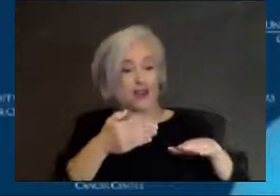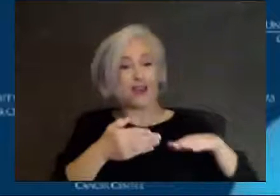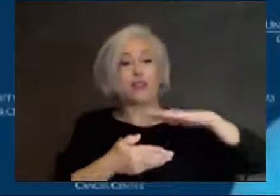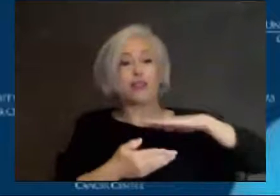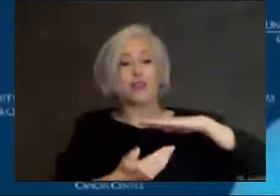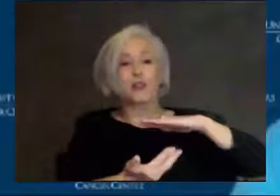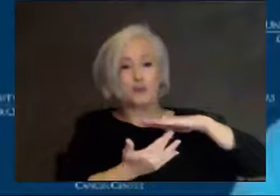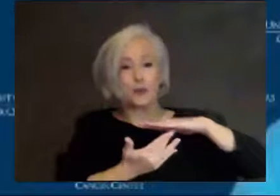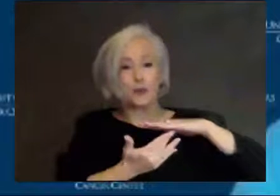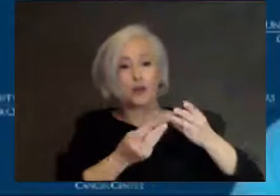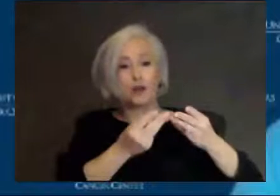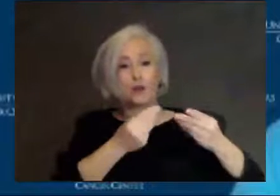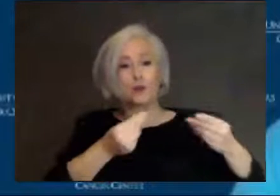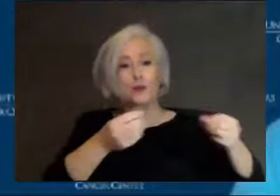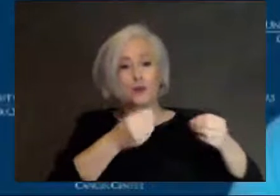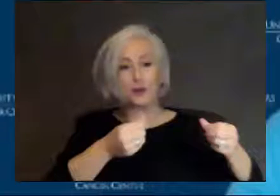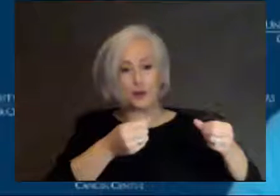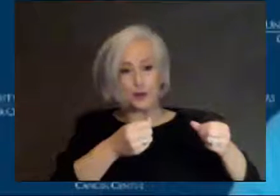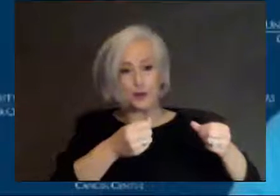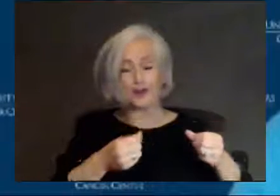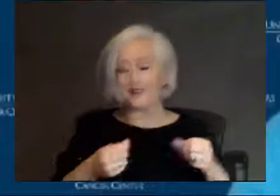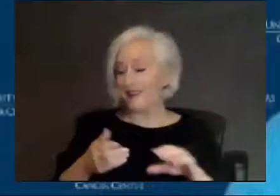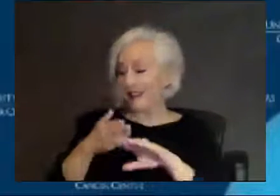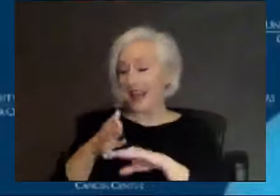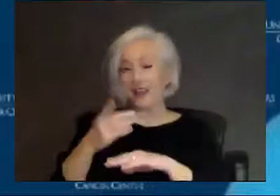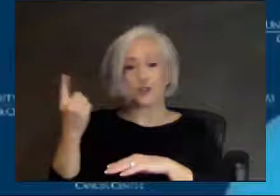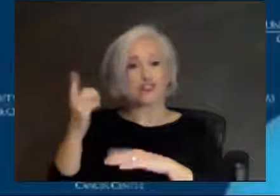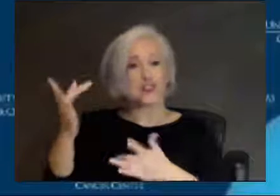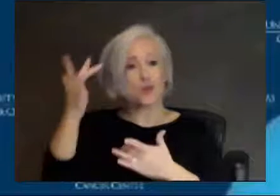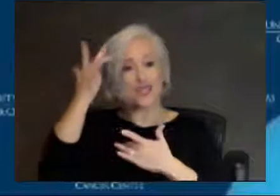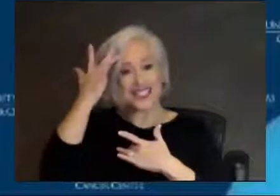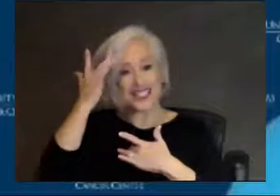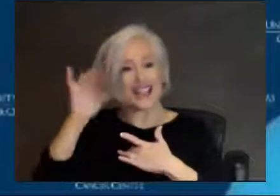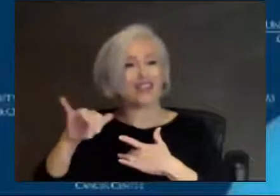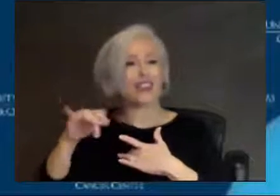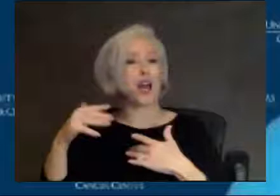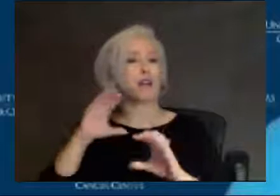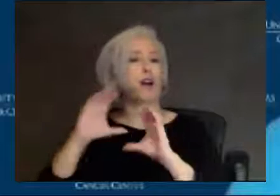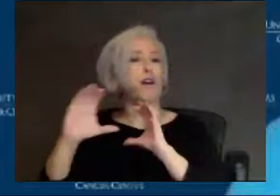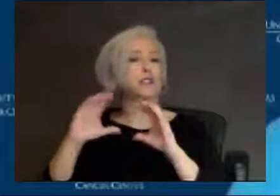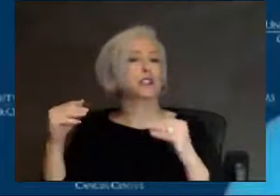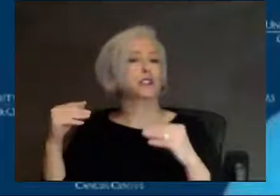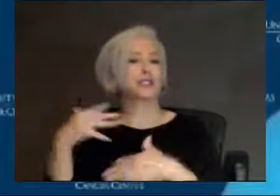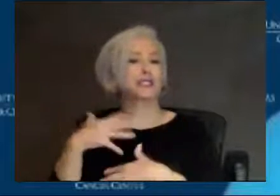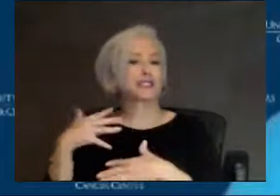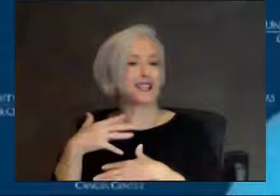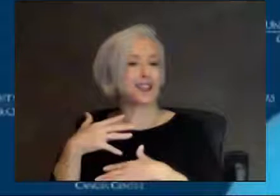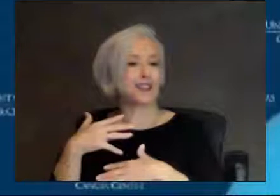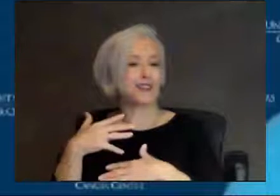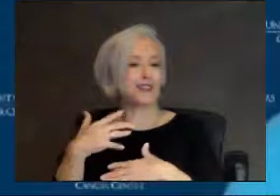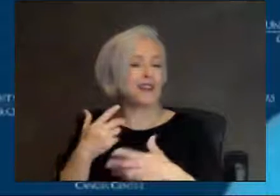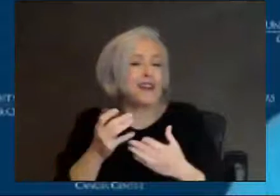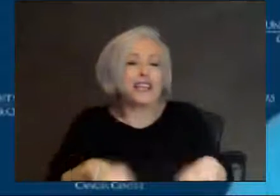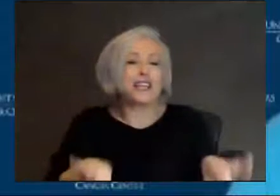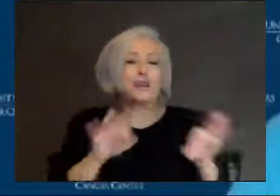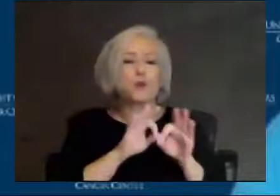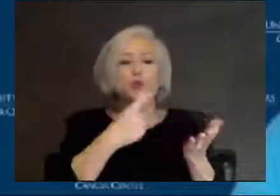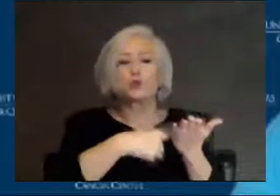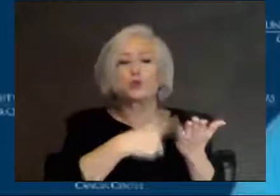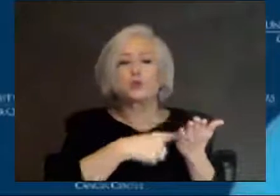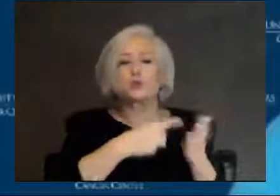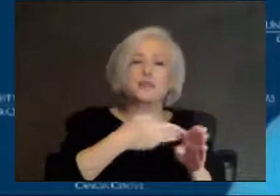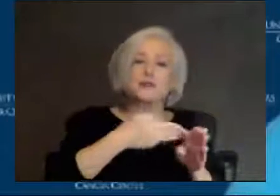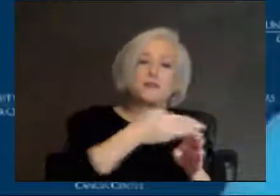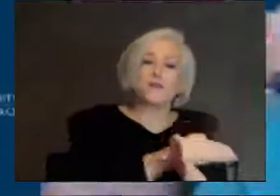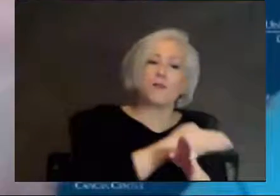sick, it's a scary conversation, but if you talk about it early on when nobody's sick, then it's not